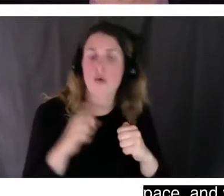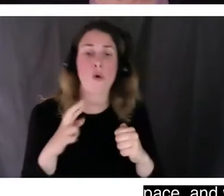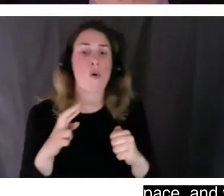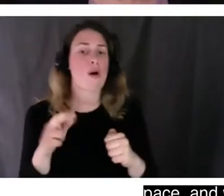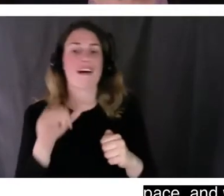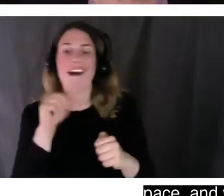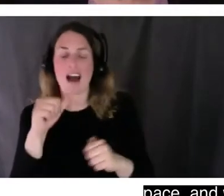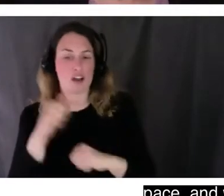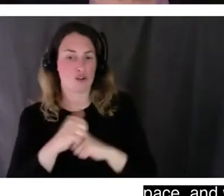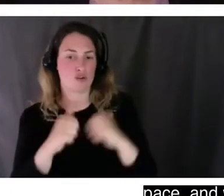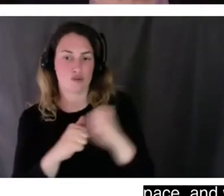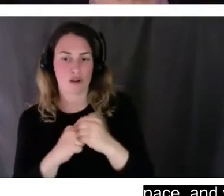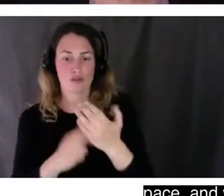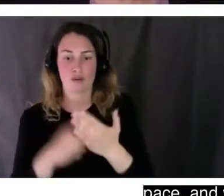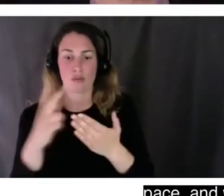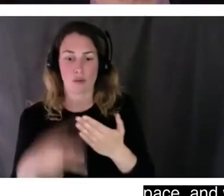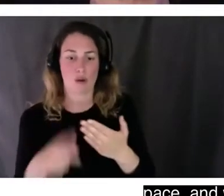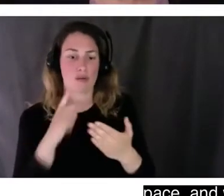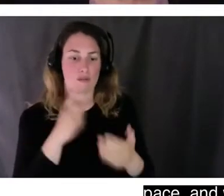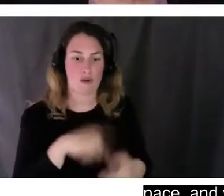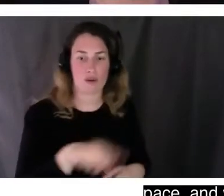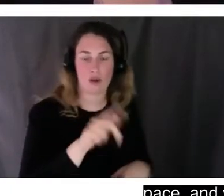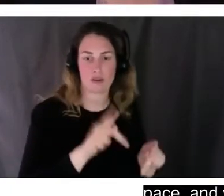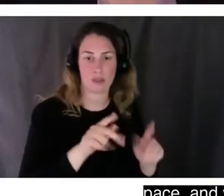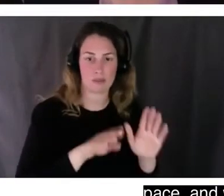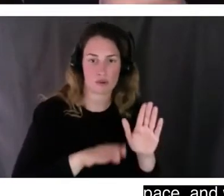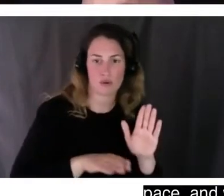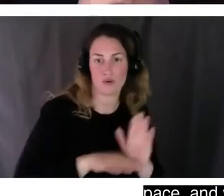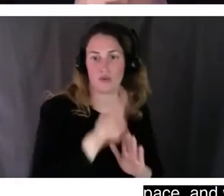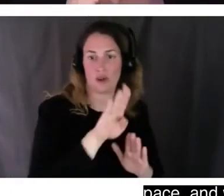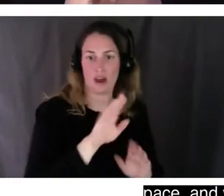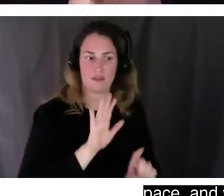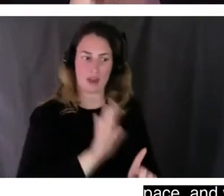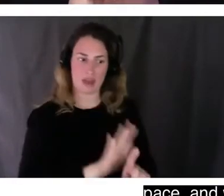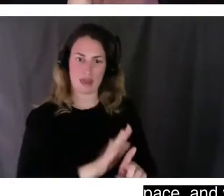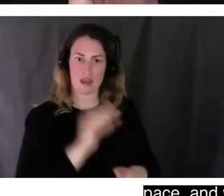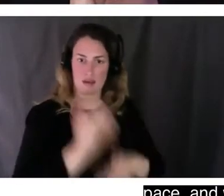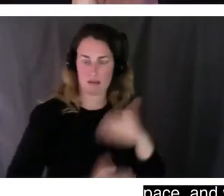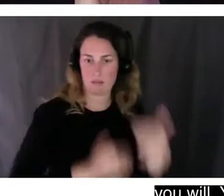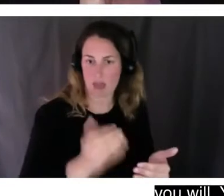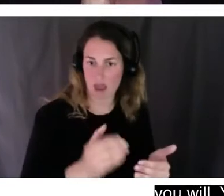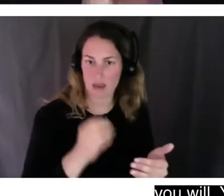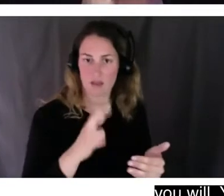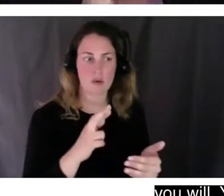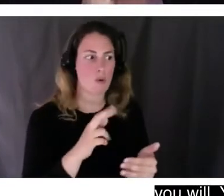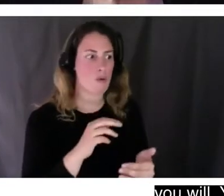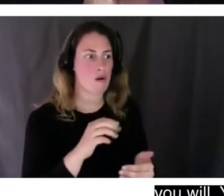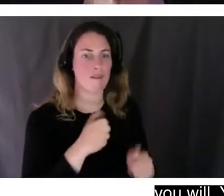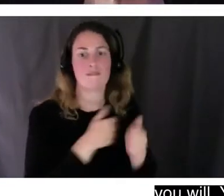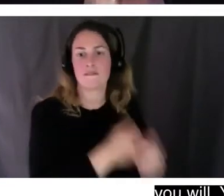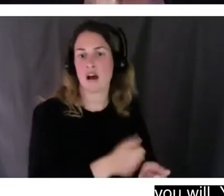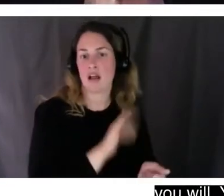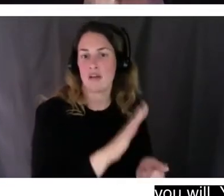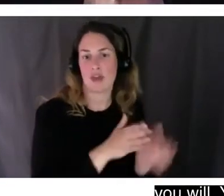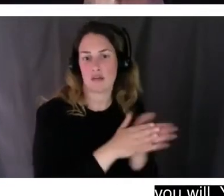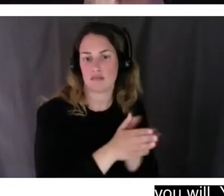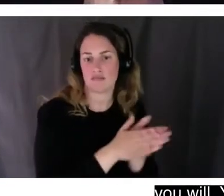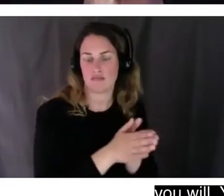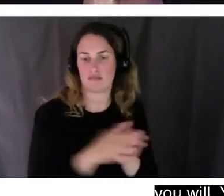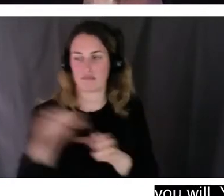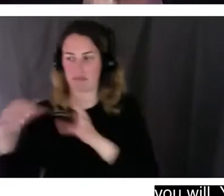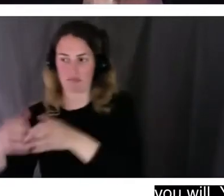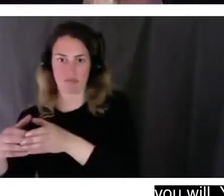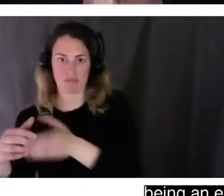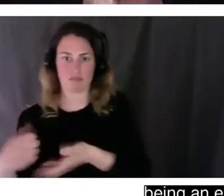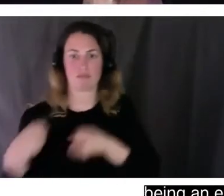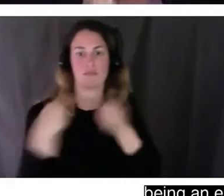own pace and within their own interest level, if you will. So if I'm